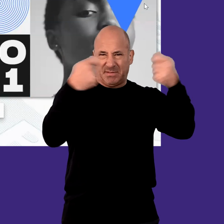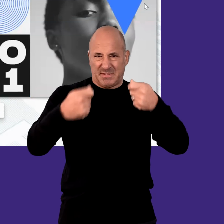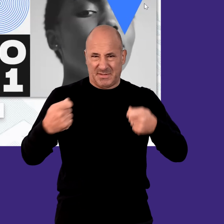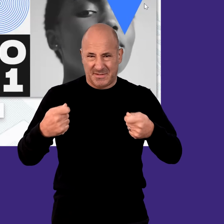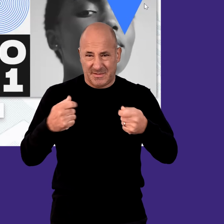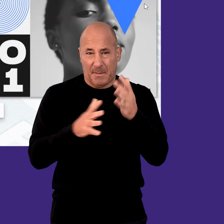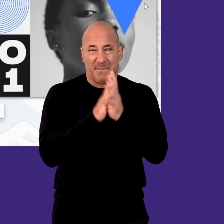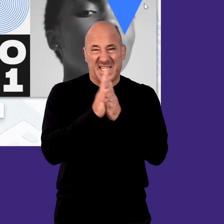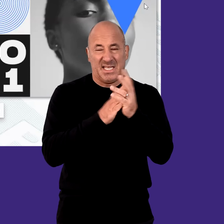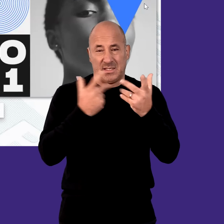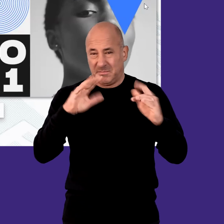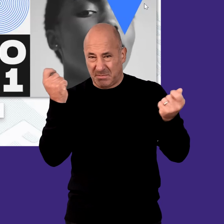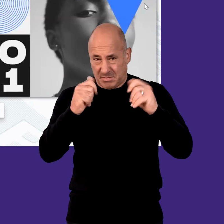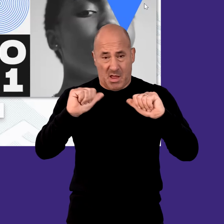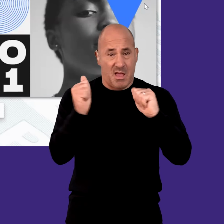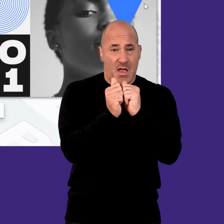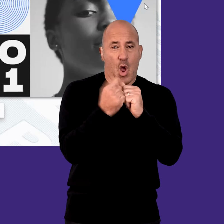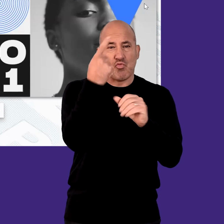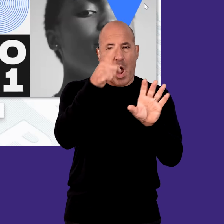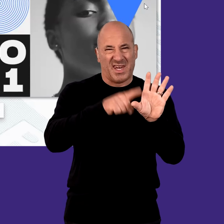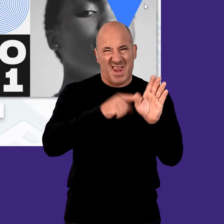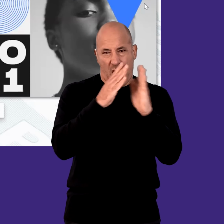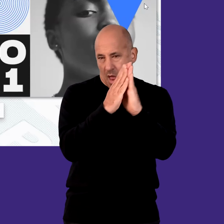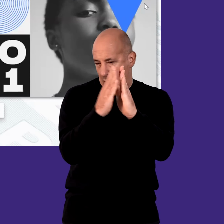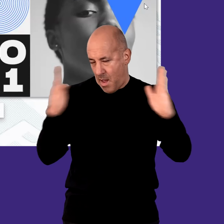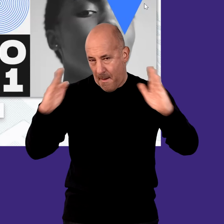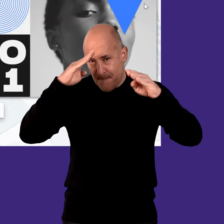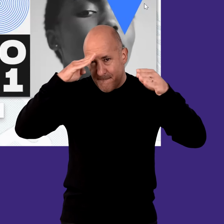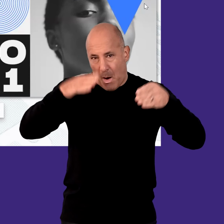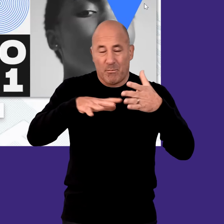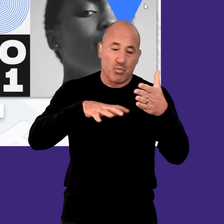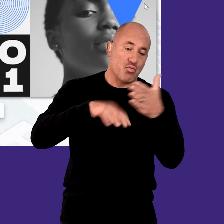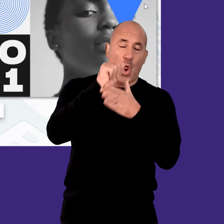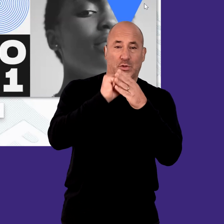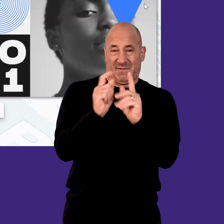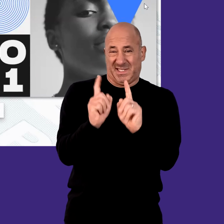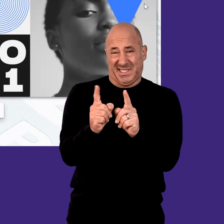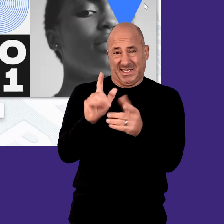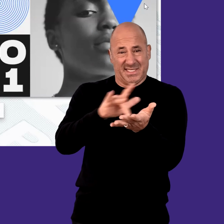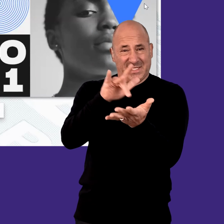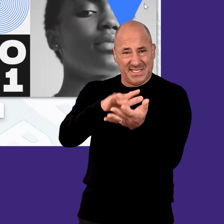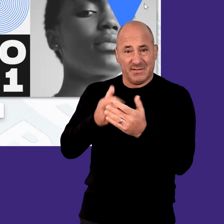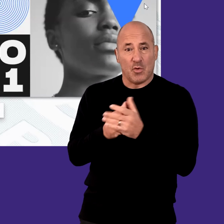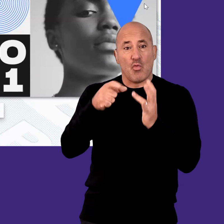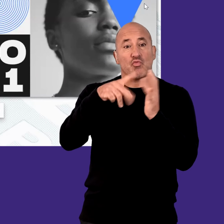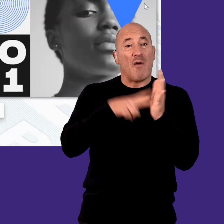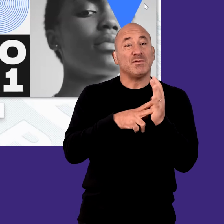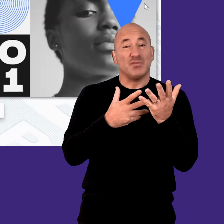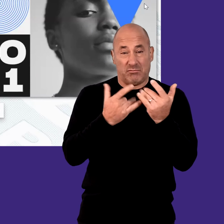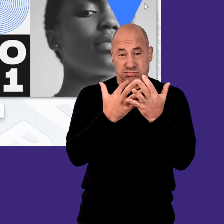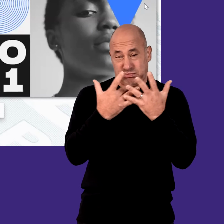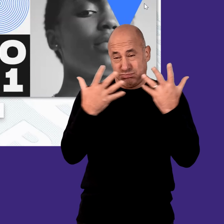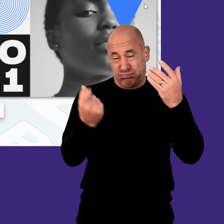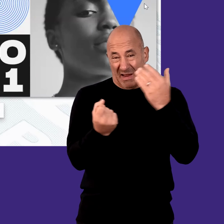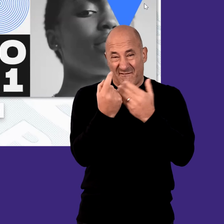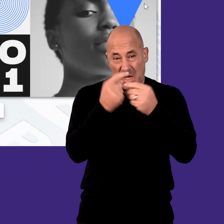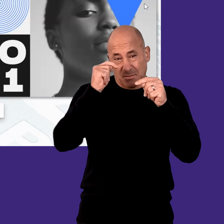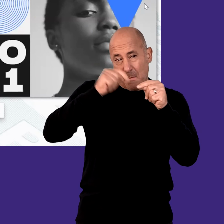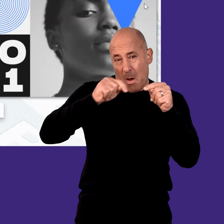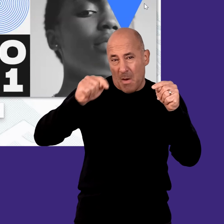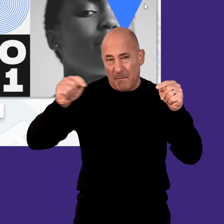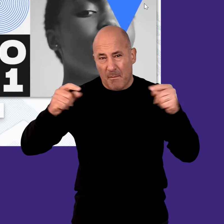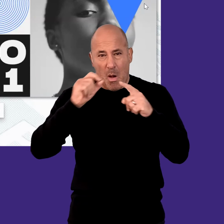4 years, and cities bid for this. Essentially, it means that they're given a year-long focus on culture for that city. So for Coventry, that looked like